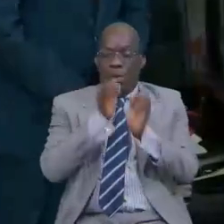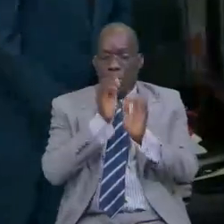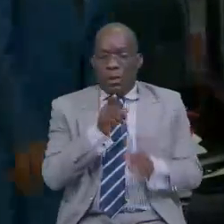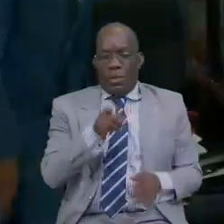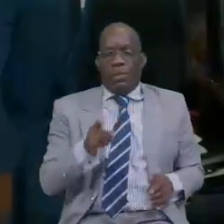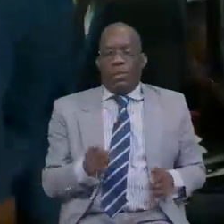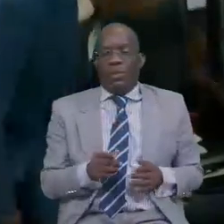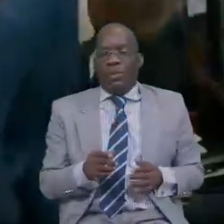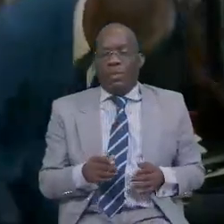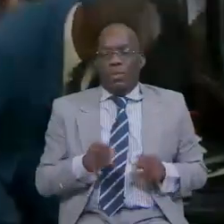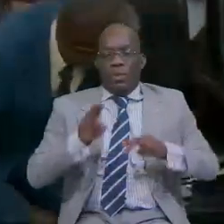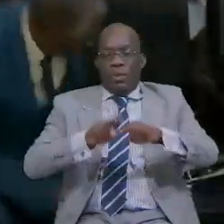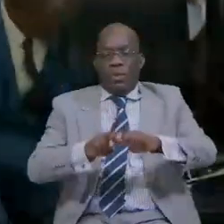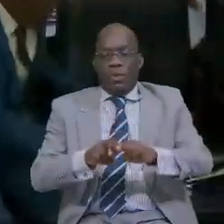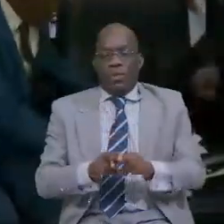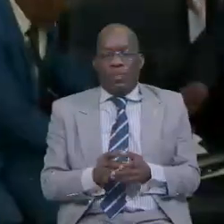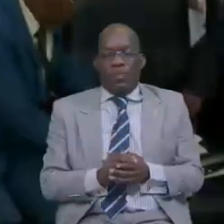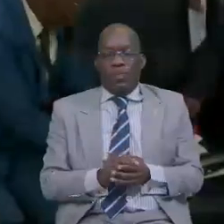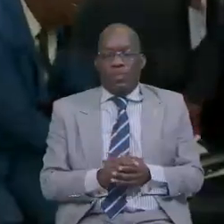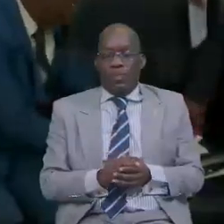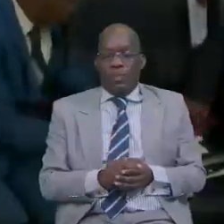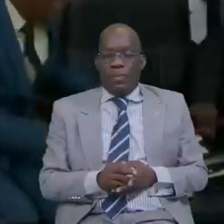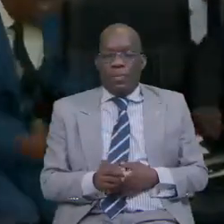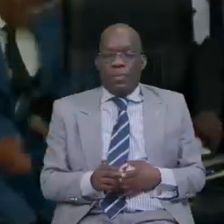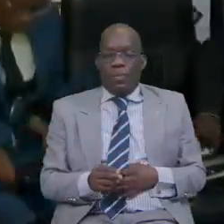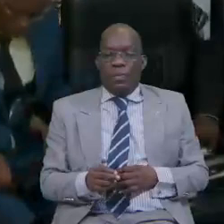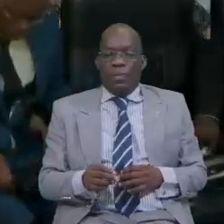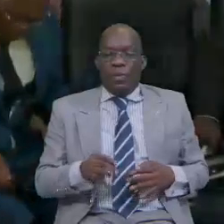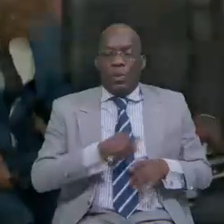down. When we sing the song,